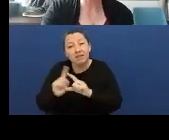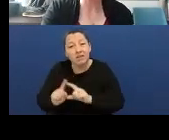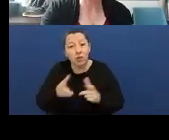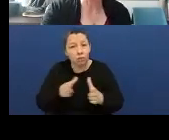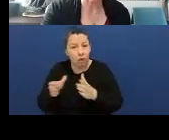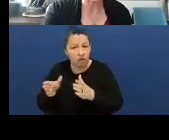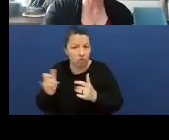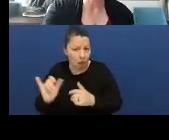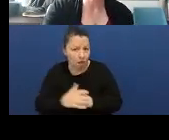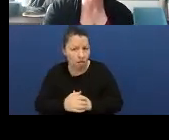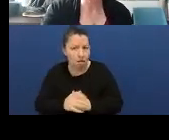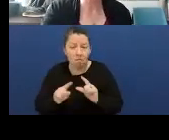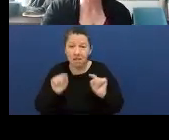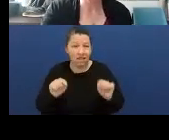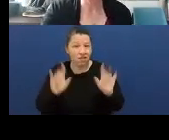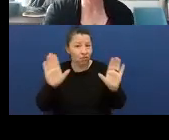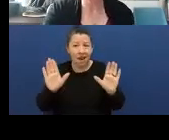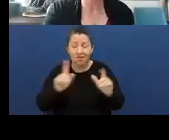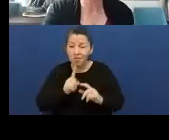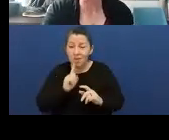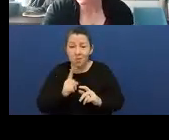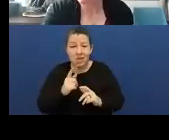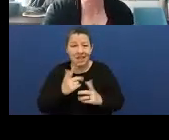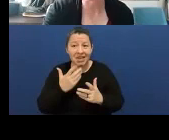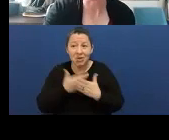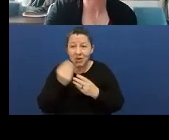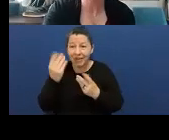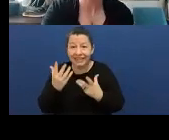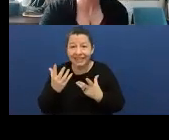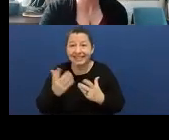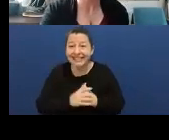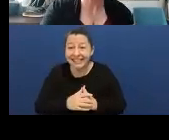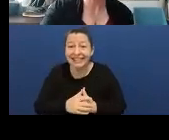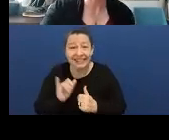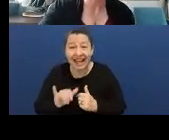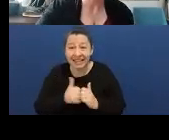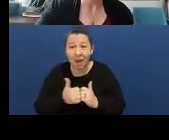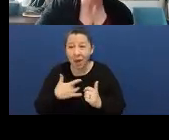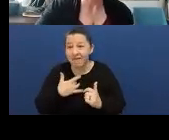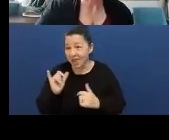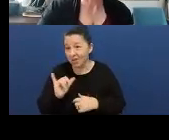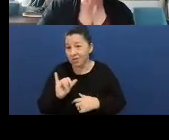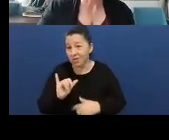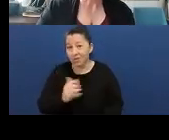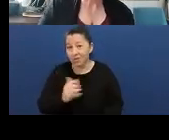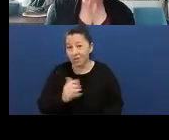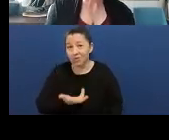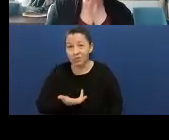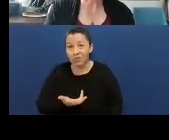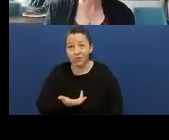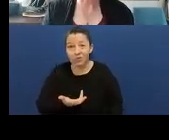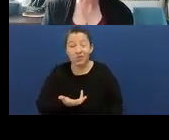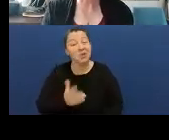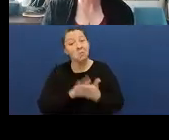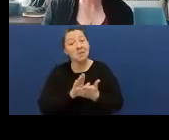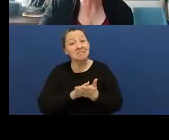very informative. So that is exactly where I'm at now too. So yay.